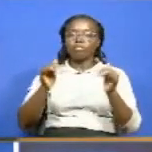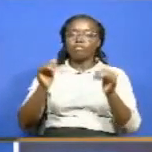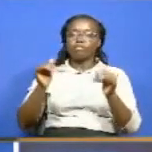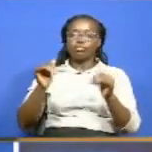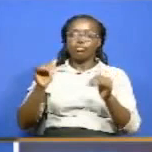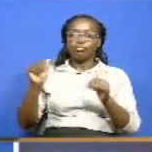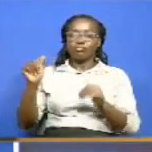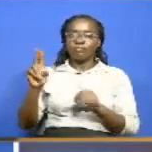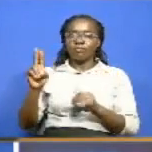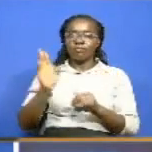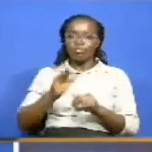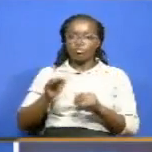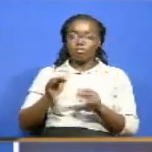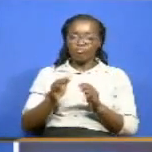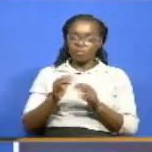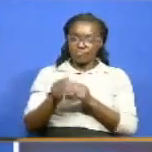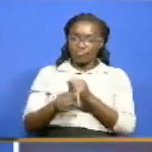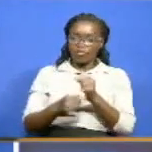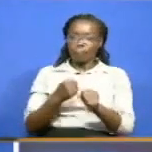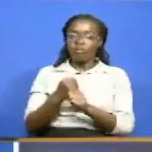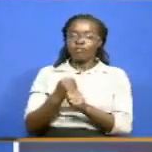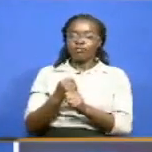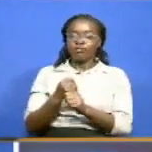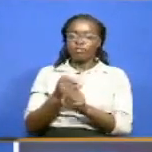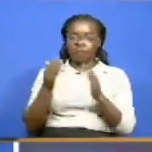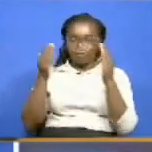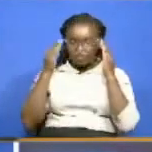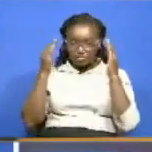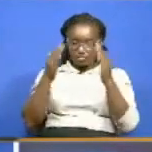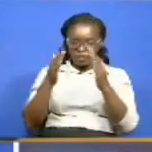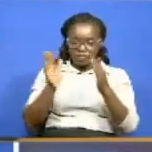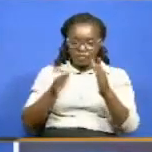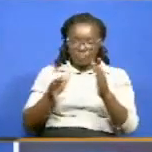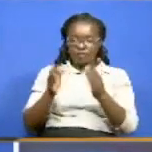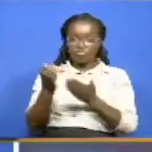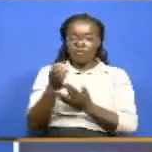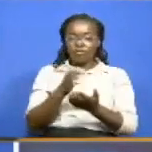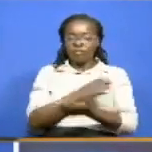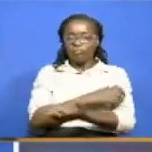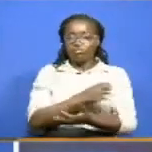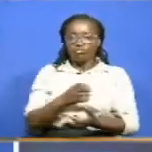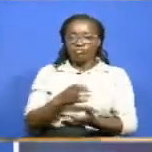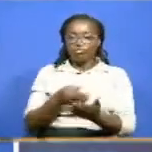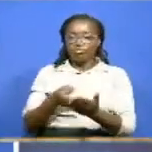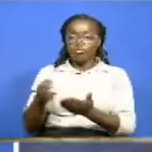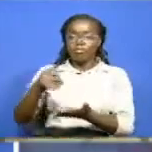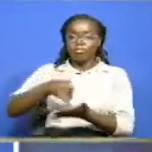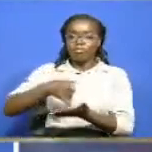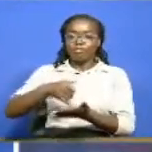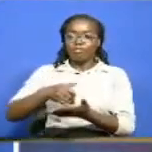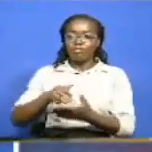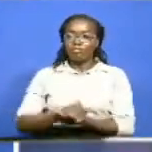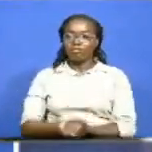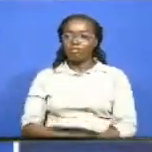Union Women's Decade, with a focus on women economic empowerment and financial inclusion.